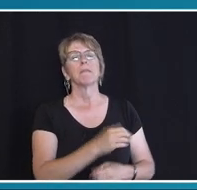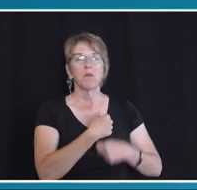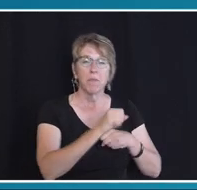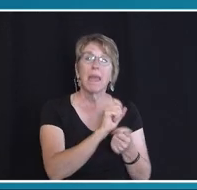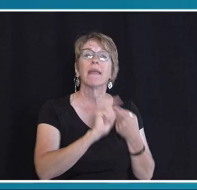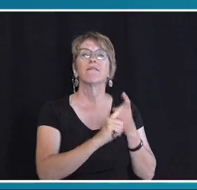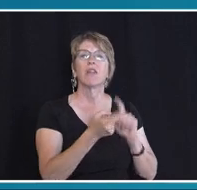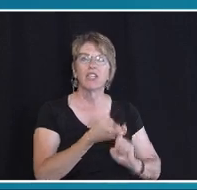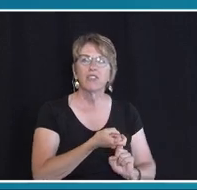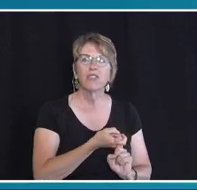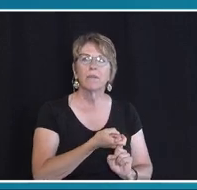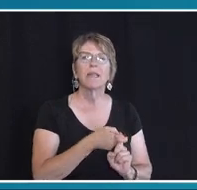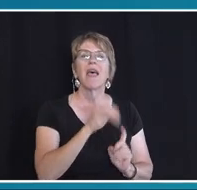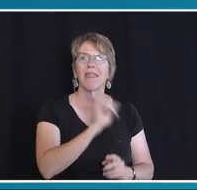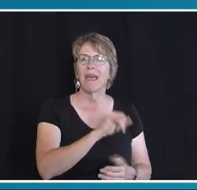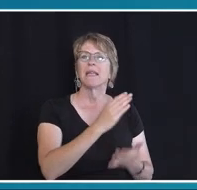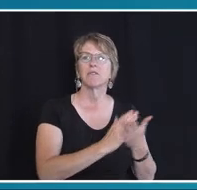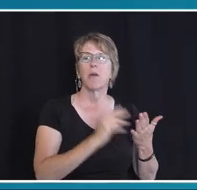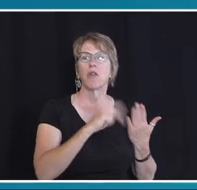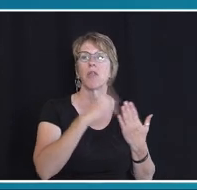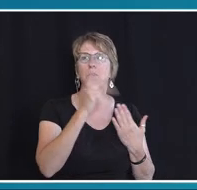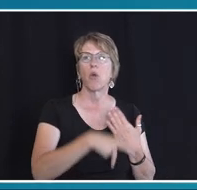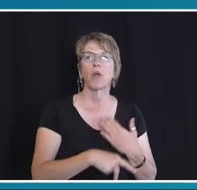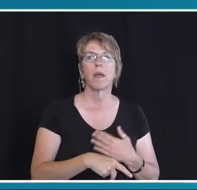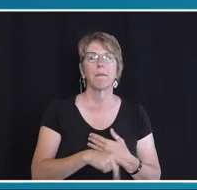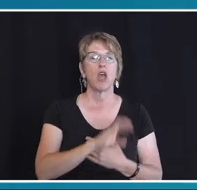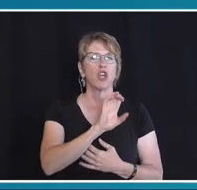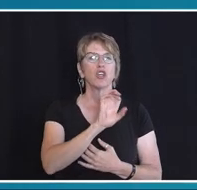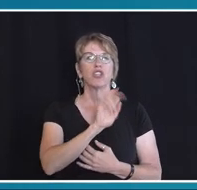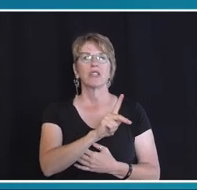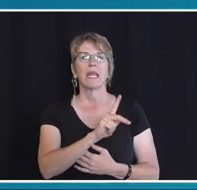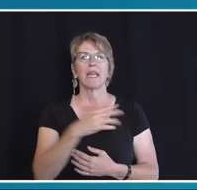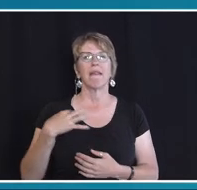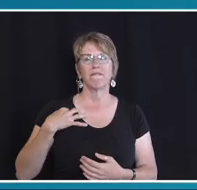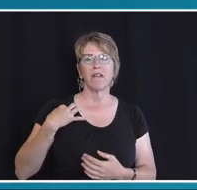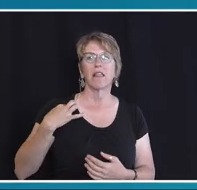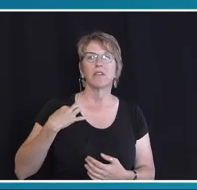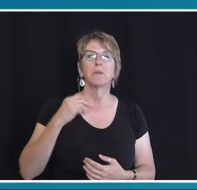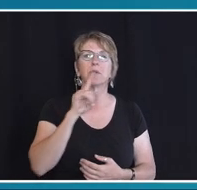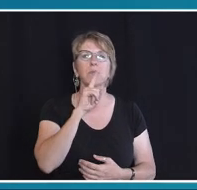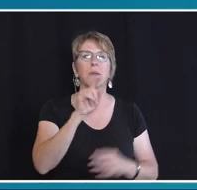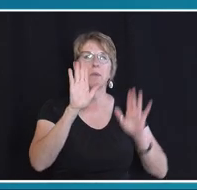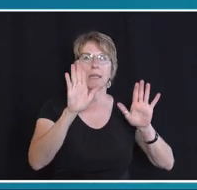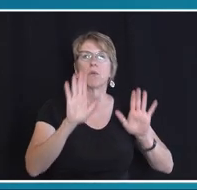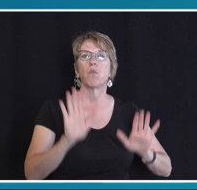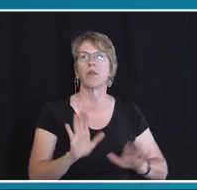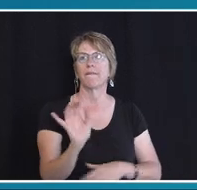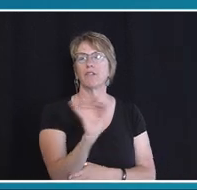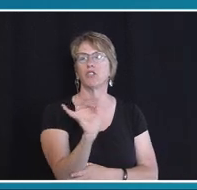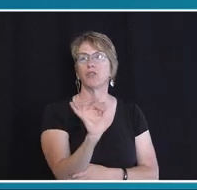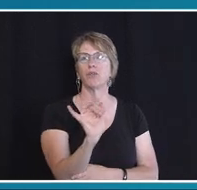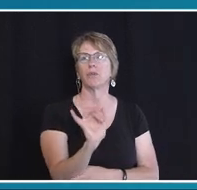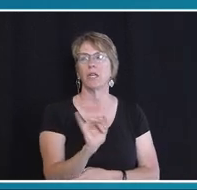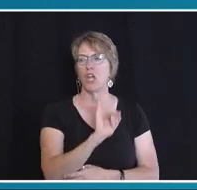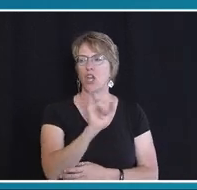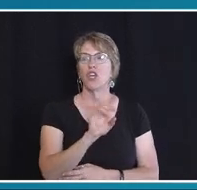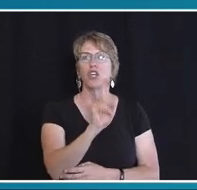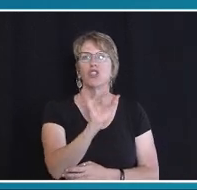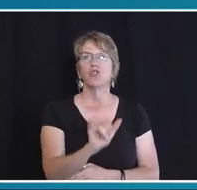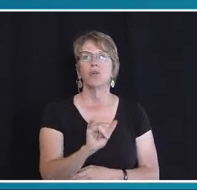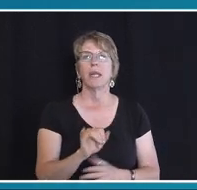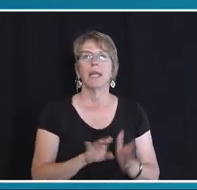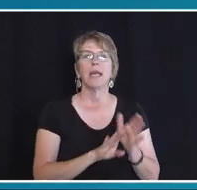as part of the program. Courage Kenny volunteers have been really wonderful. I think Judy has developed